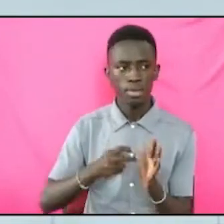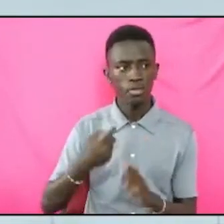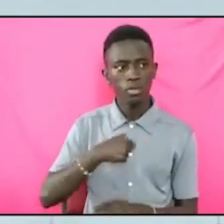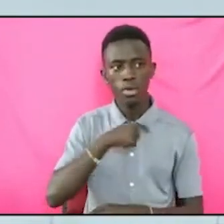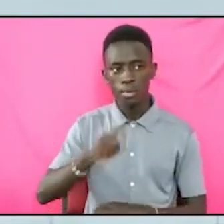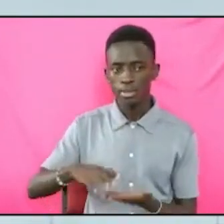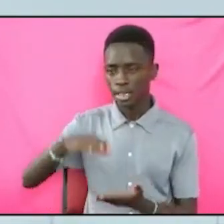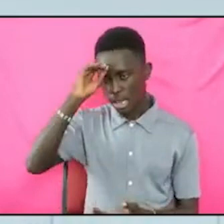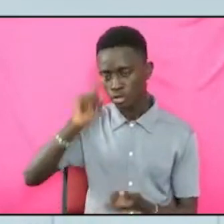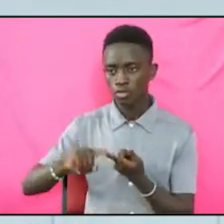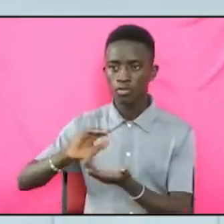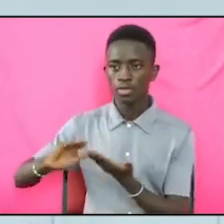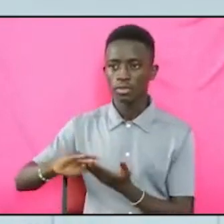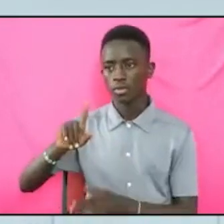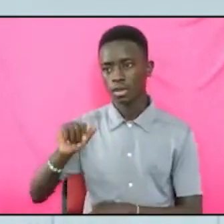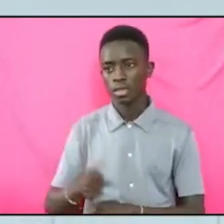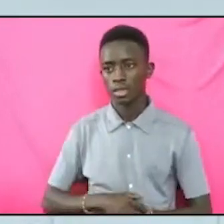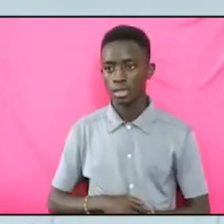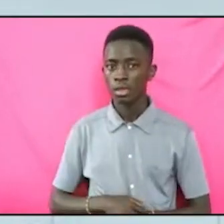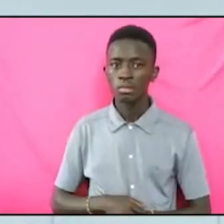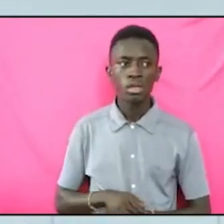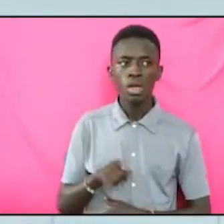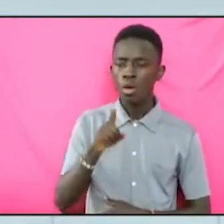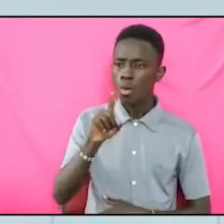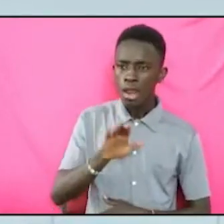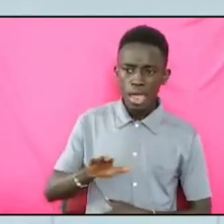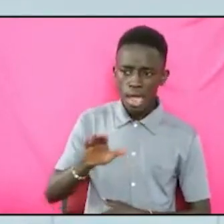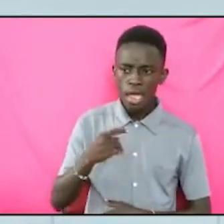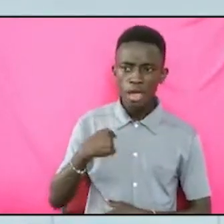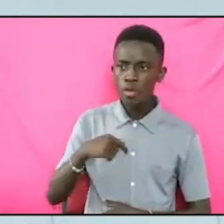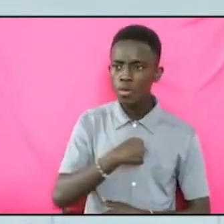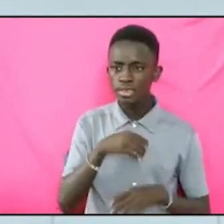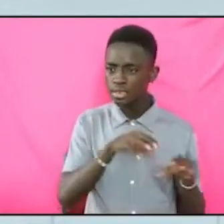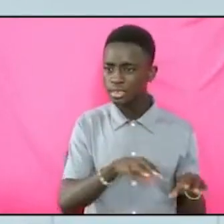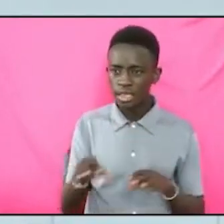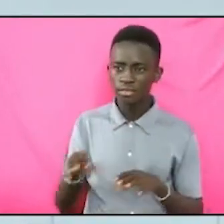forgive. What is that one area that you are struggling to forgive?